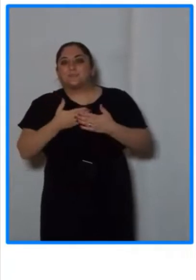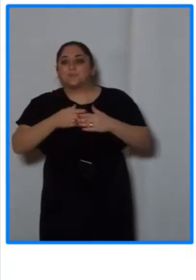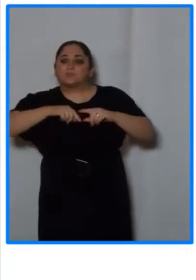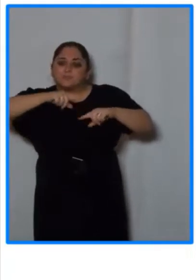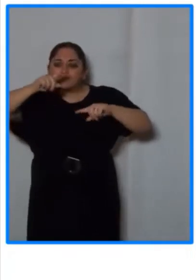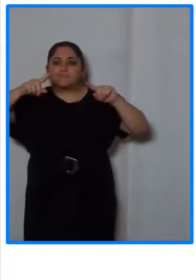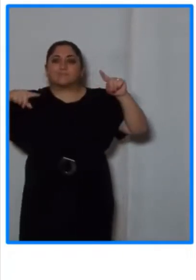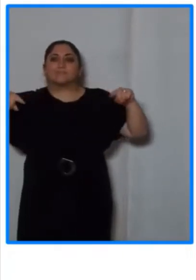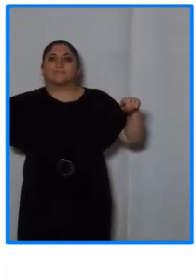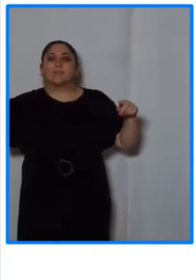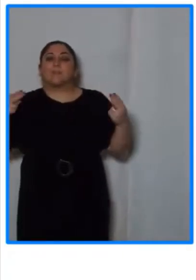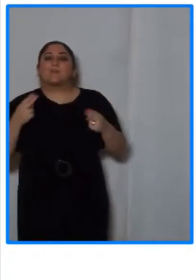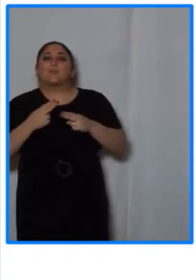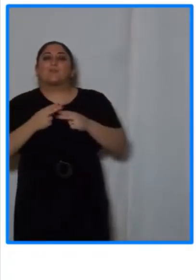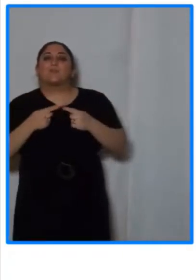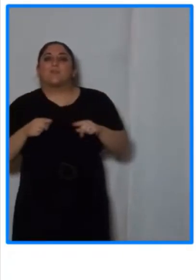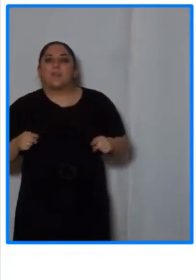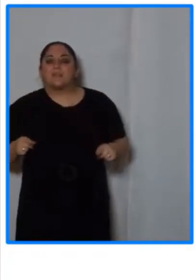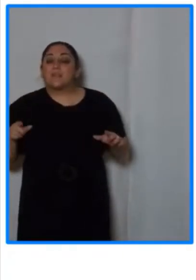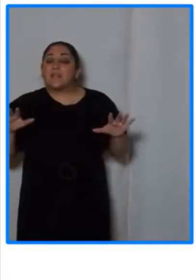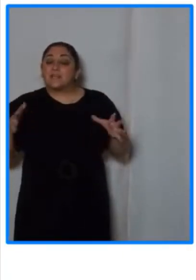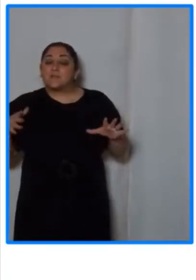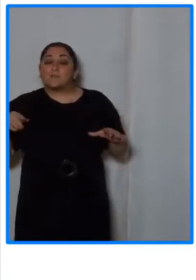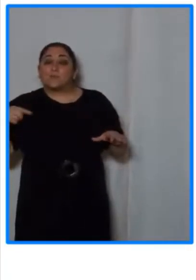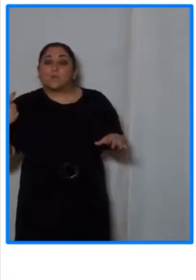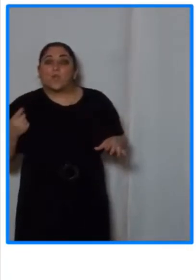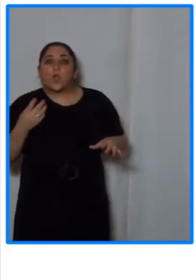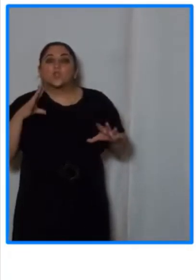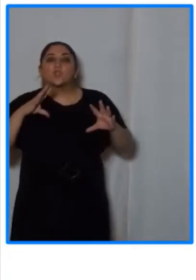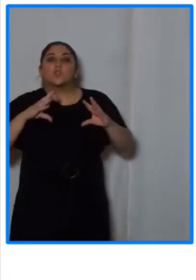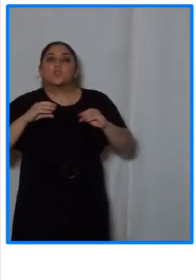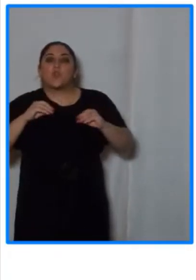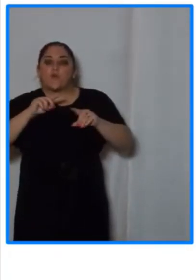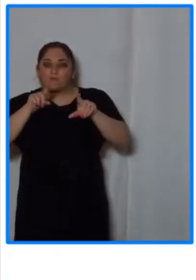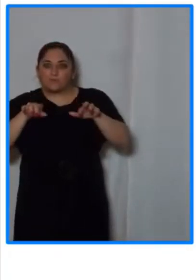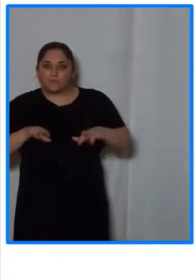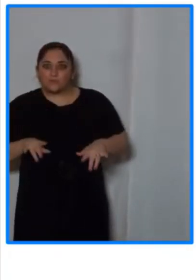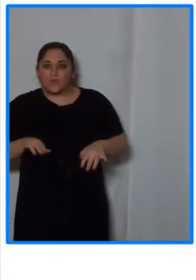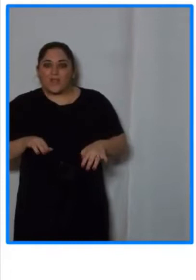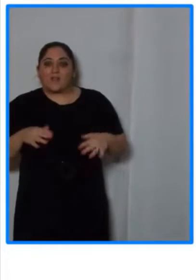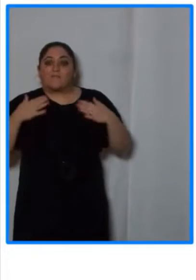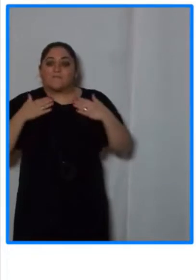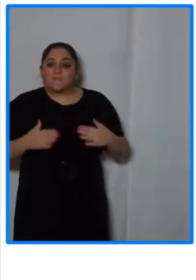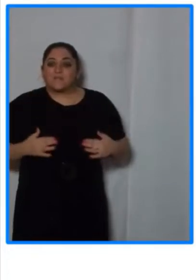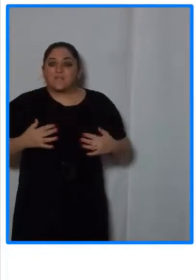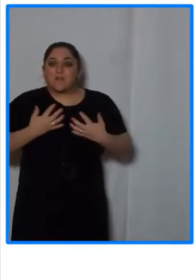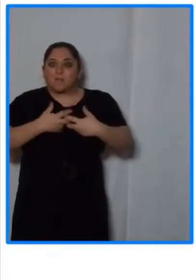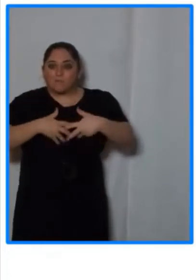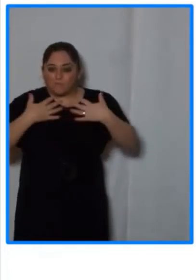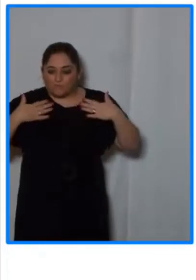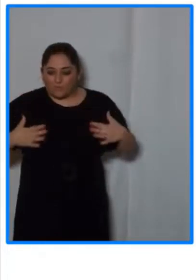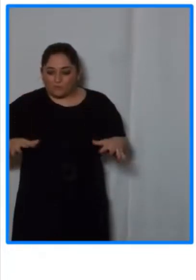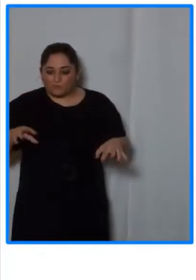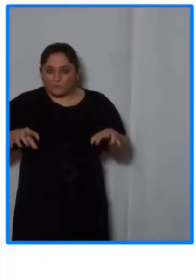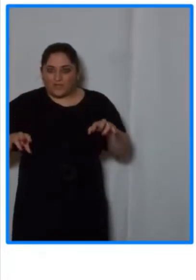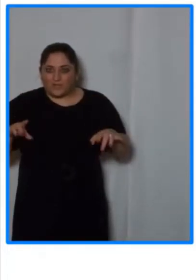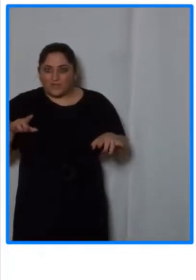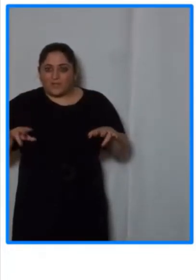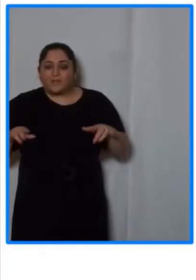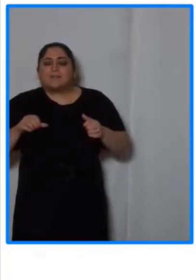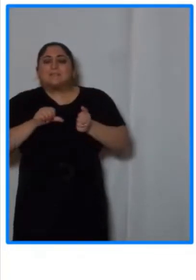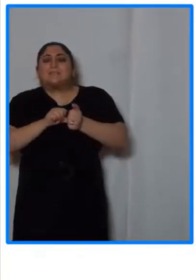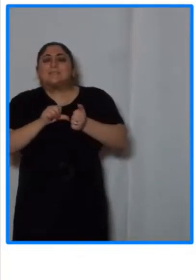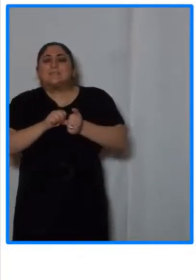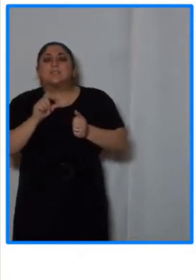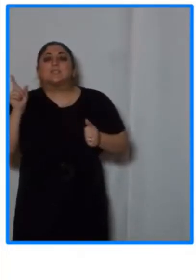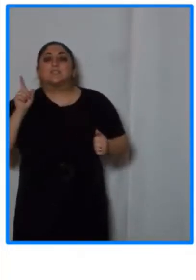ways. One more example of a software people with physical or motor impairment might use is a software that allows you to